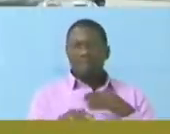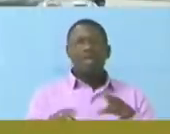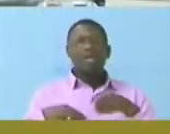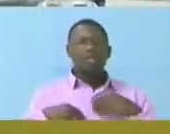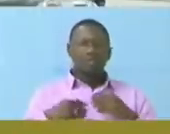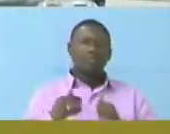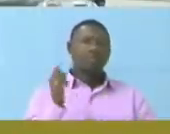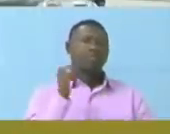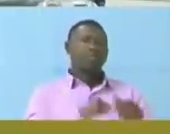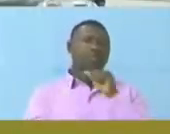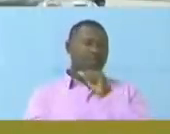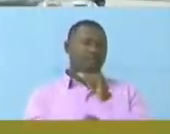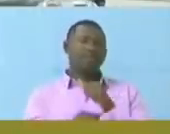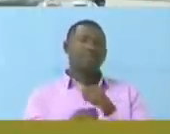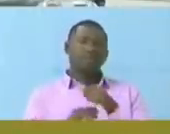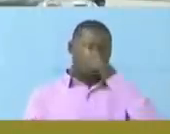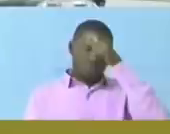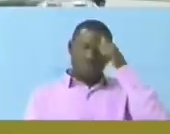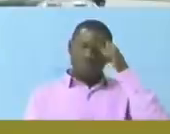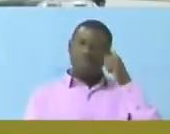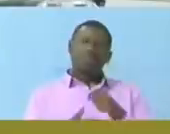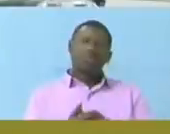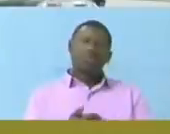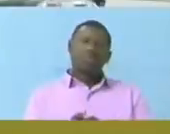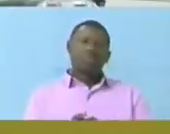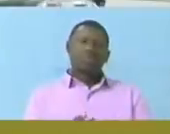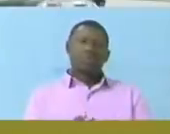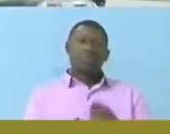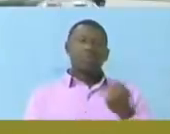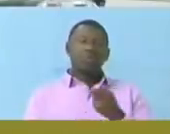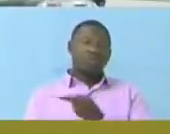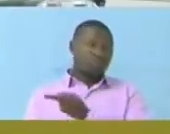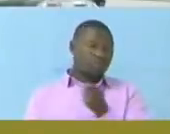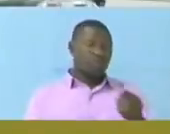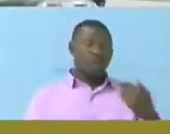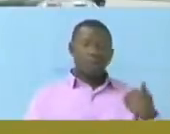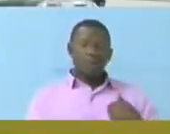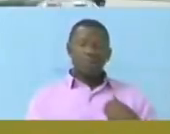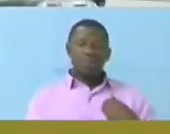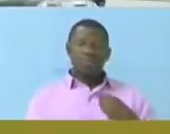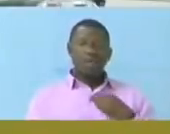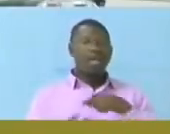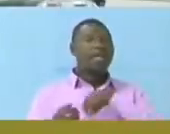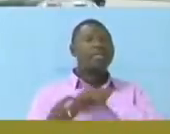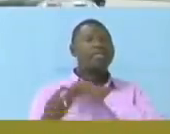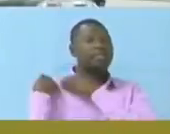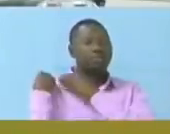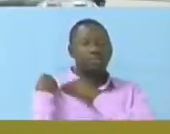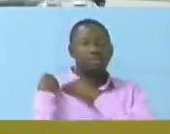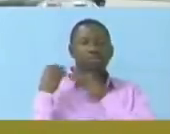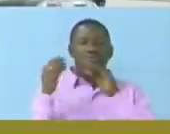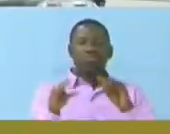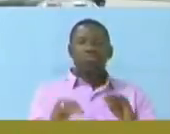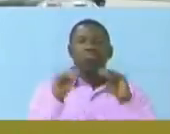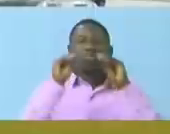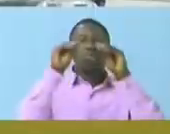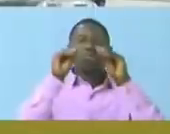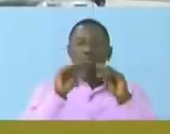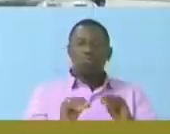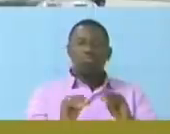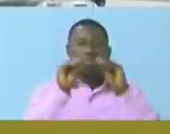under my responsibility to promote. That means they are